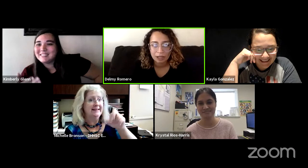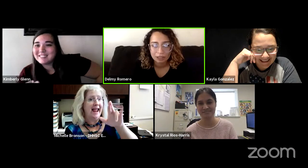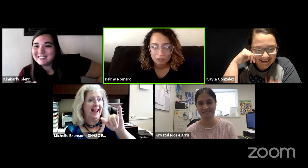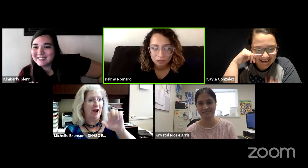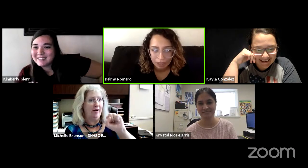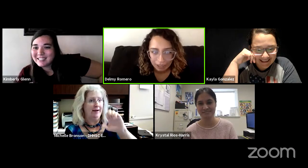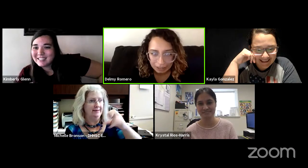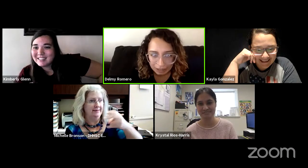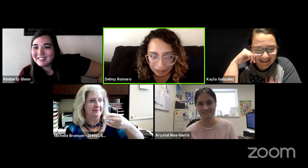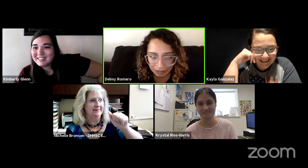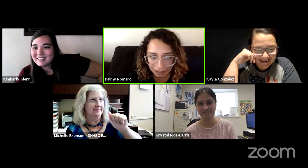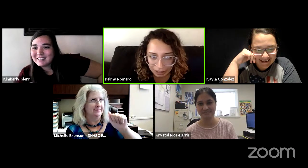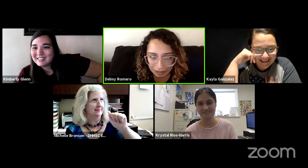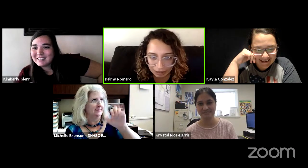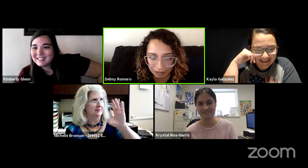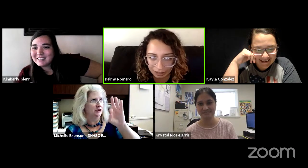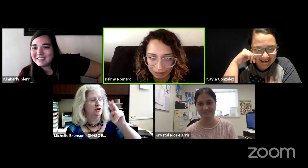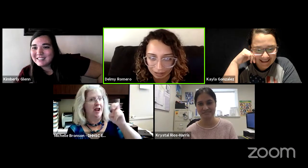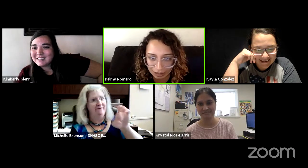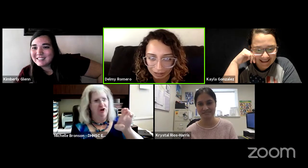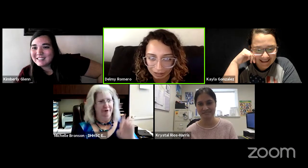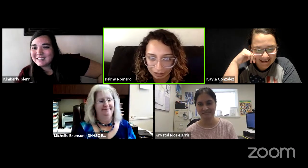the spelling's right.